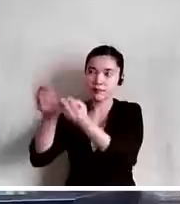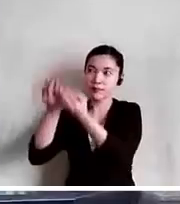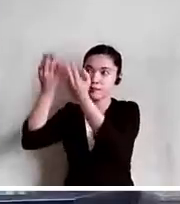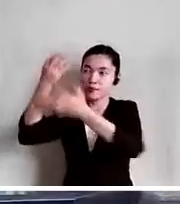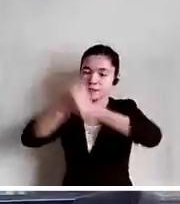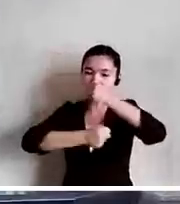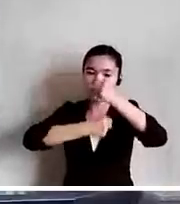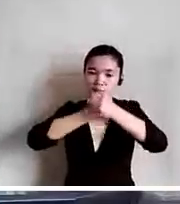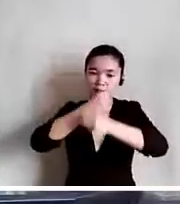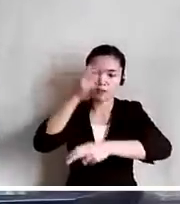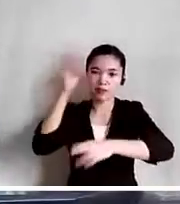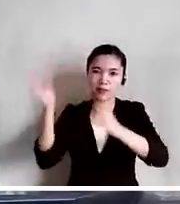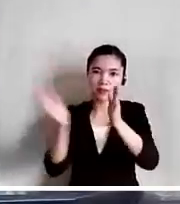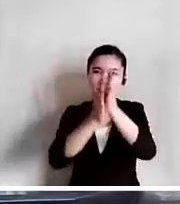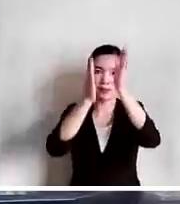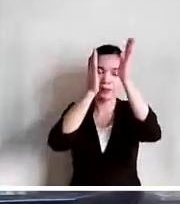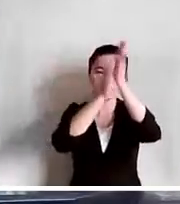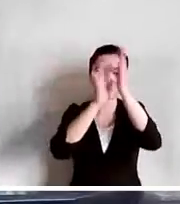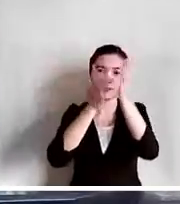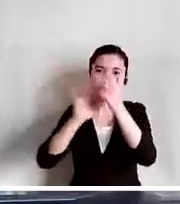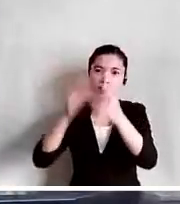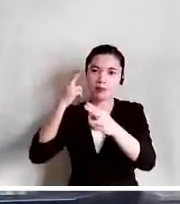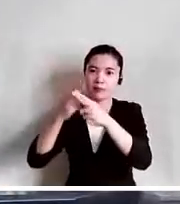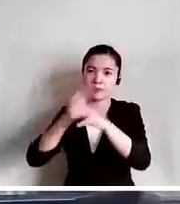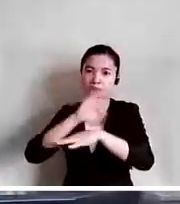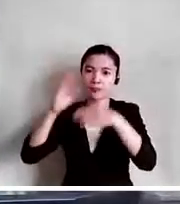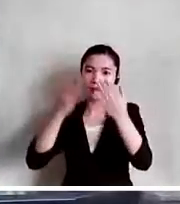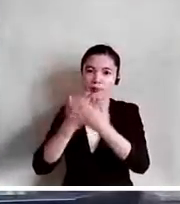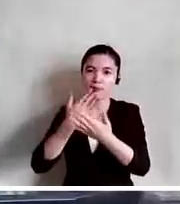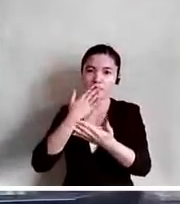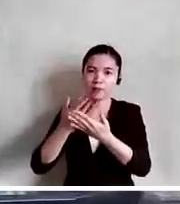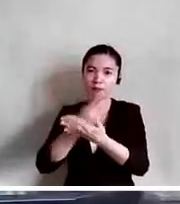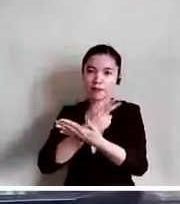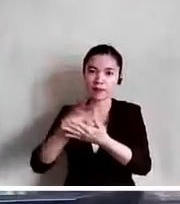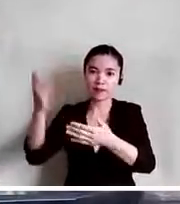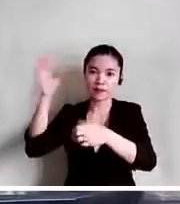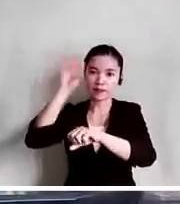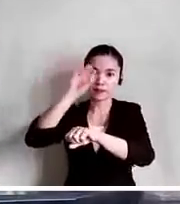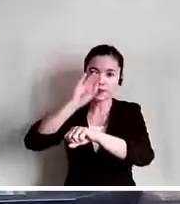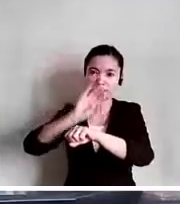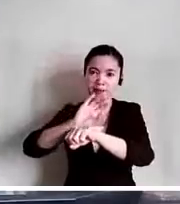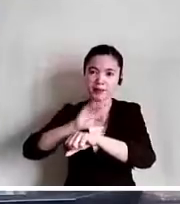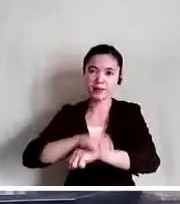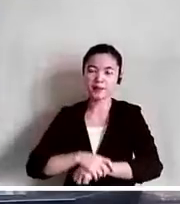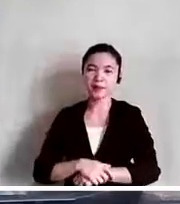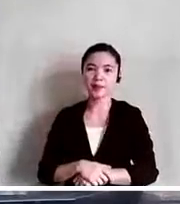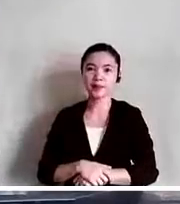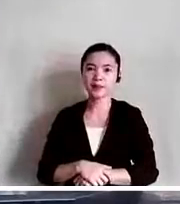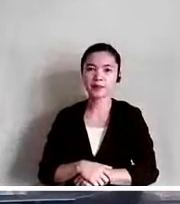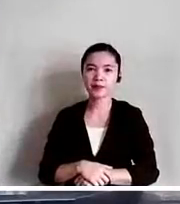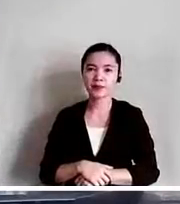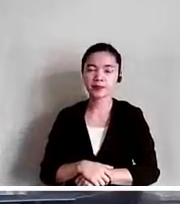through hands for the praise and glory of His name, for our good and the good of all His holy church.